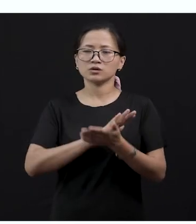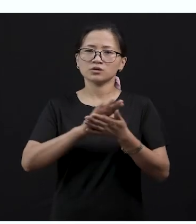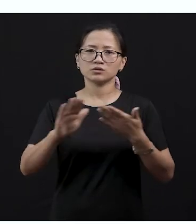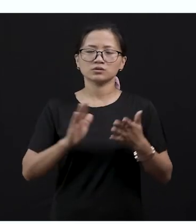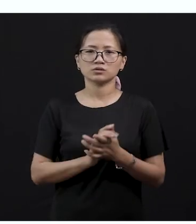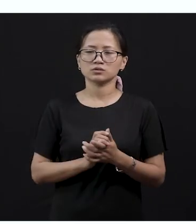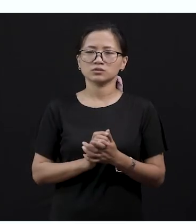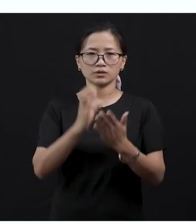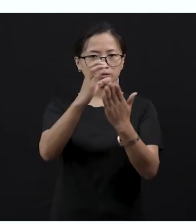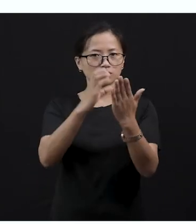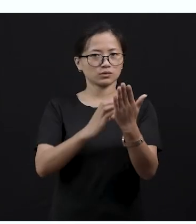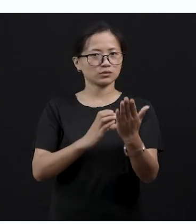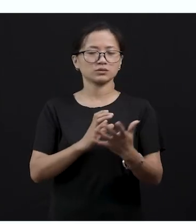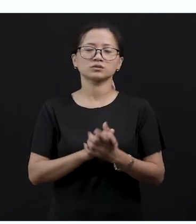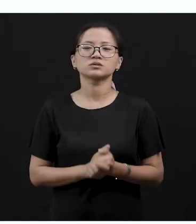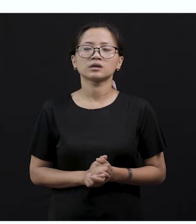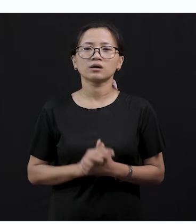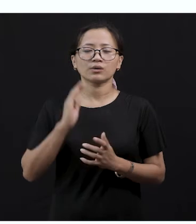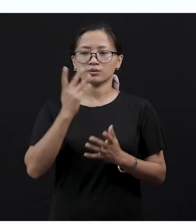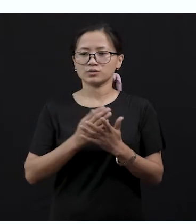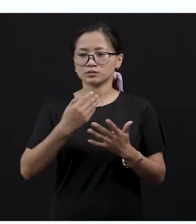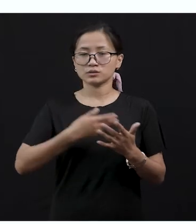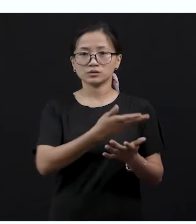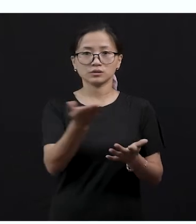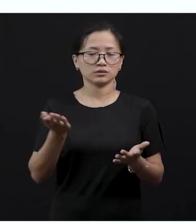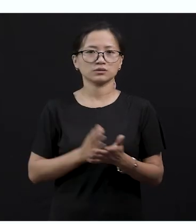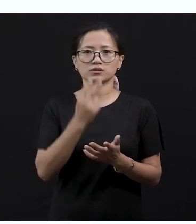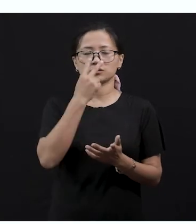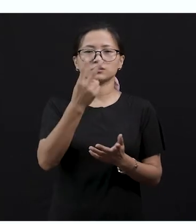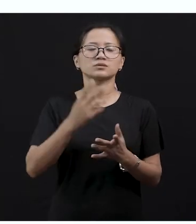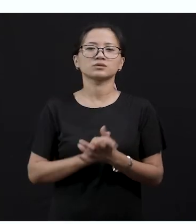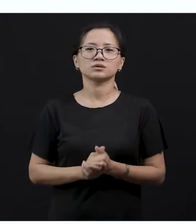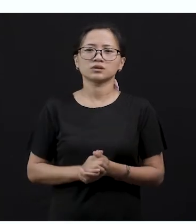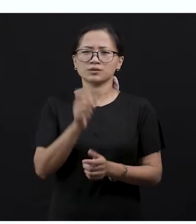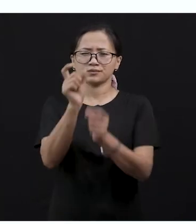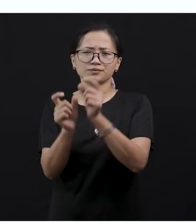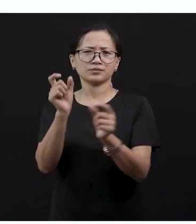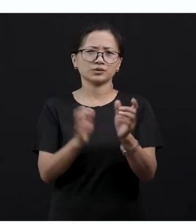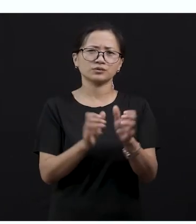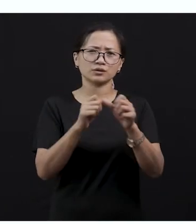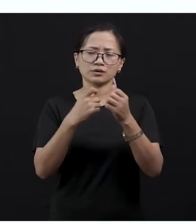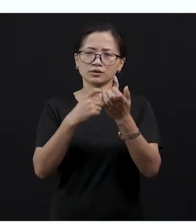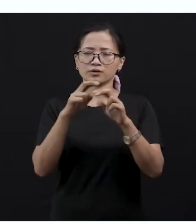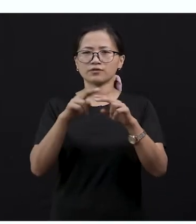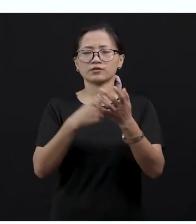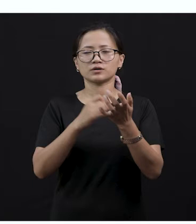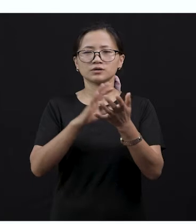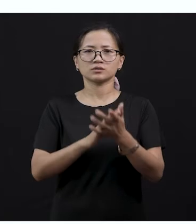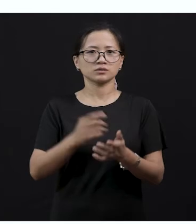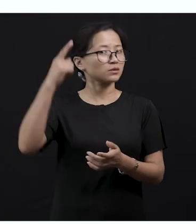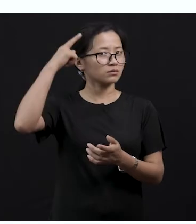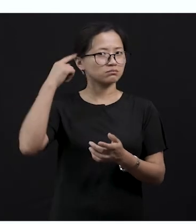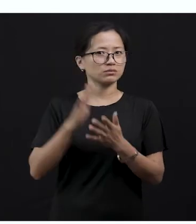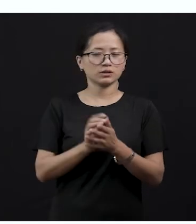finish certain courses. So when he was there, he saw that the people in Africa, they are known as the black